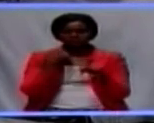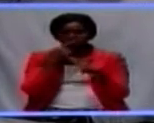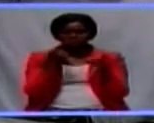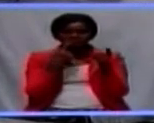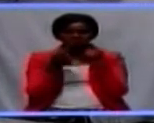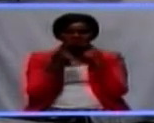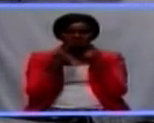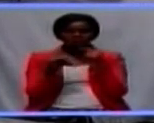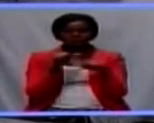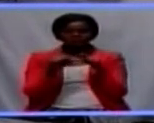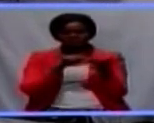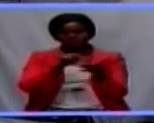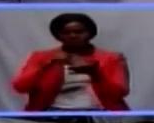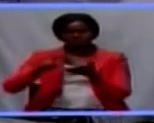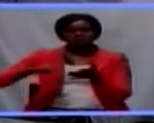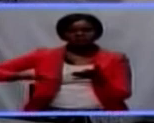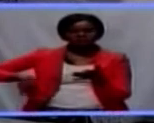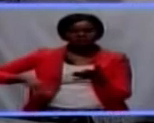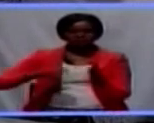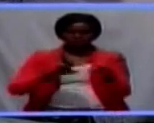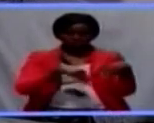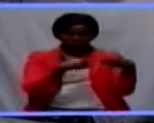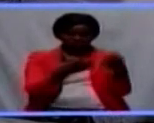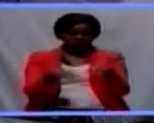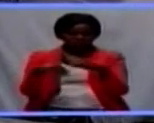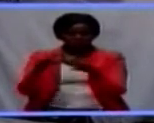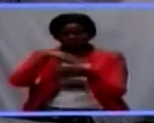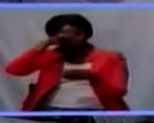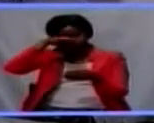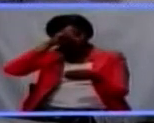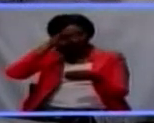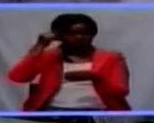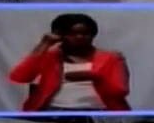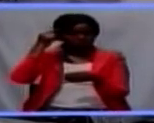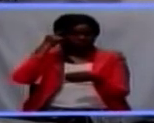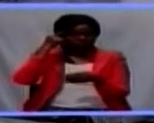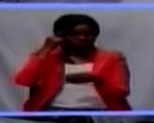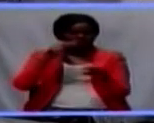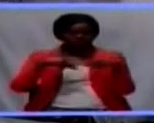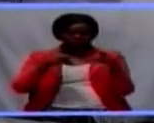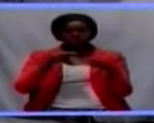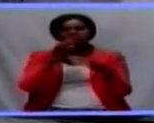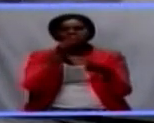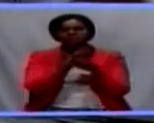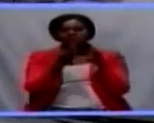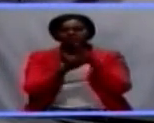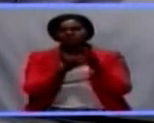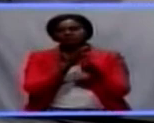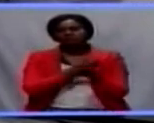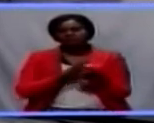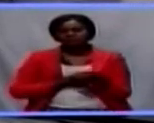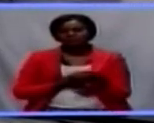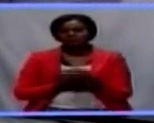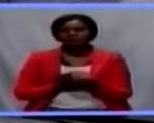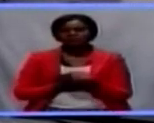whose payments get delayed when they supply the mines, when they supply government, the road construction companies,